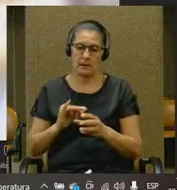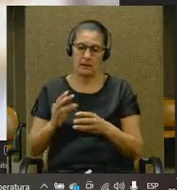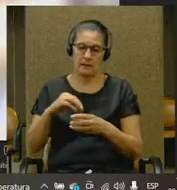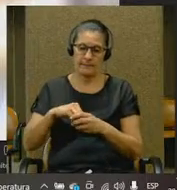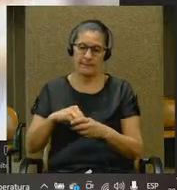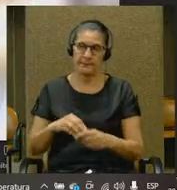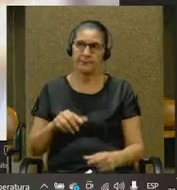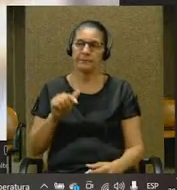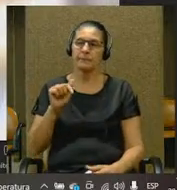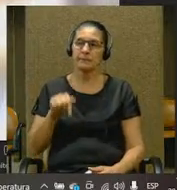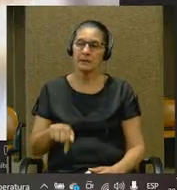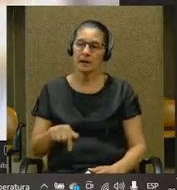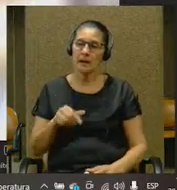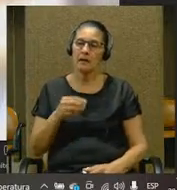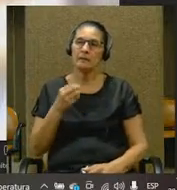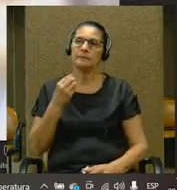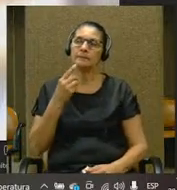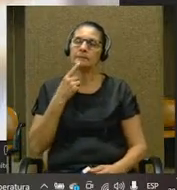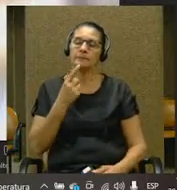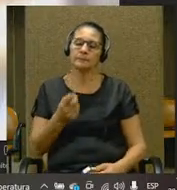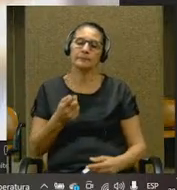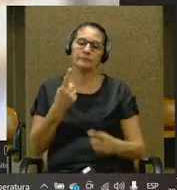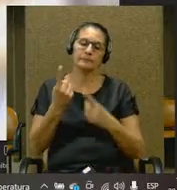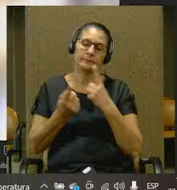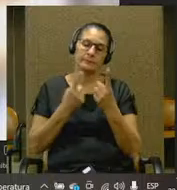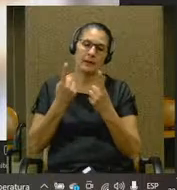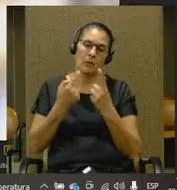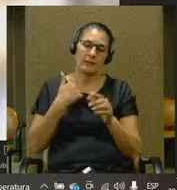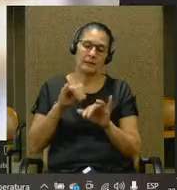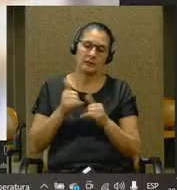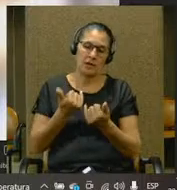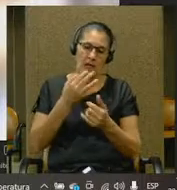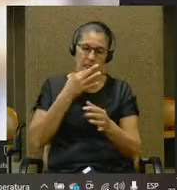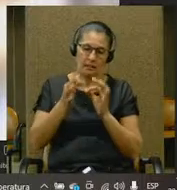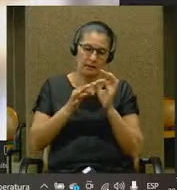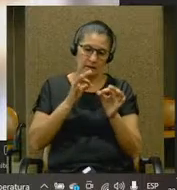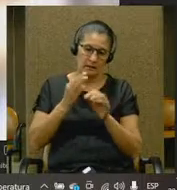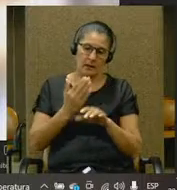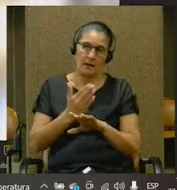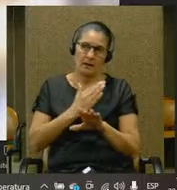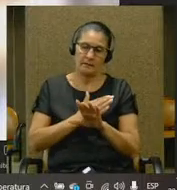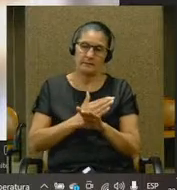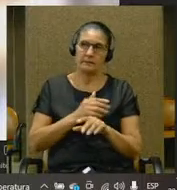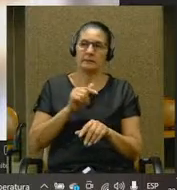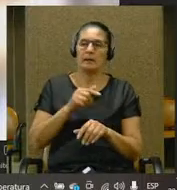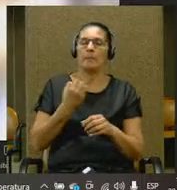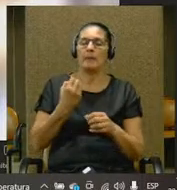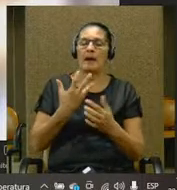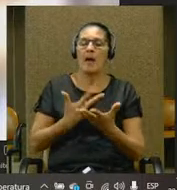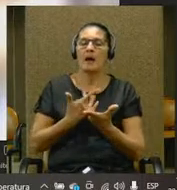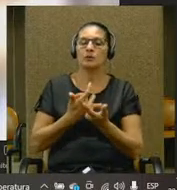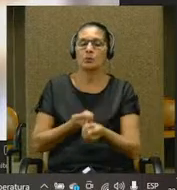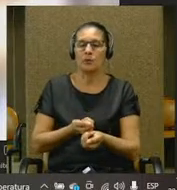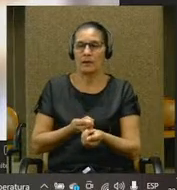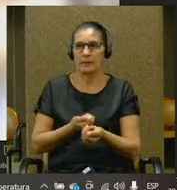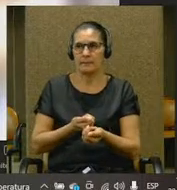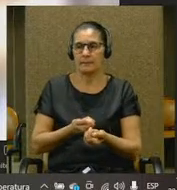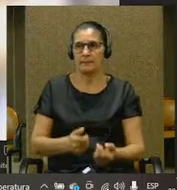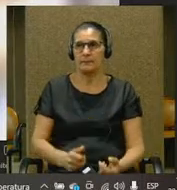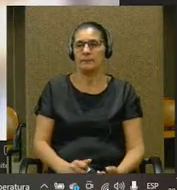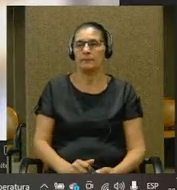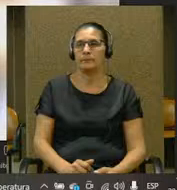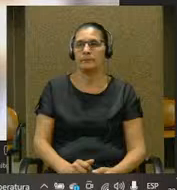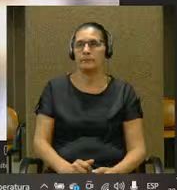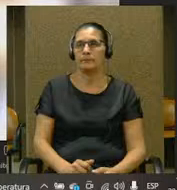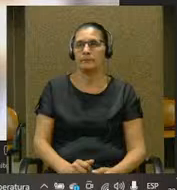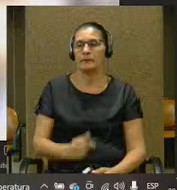of the measures that I described are intended to both help deal with the drug